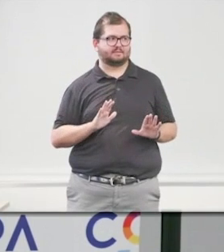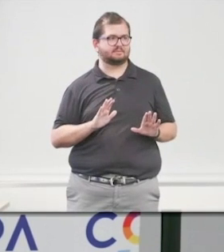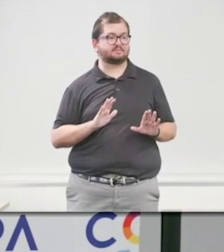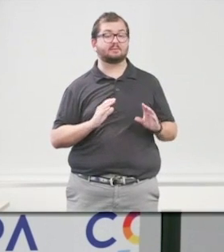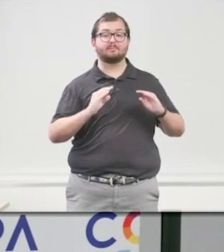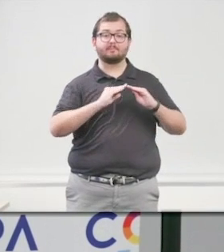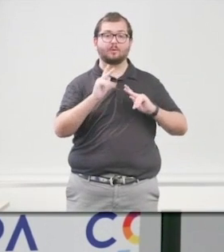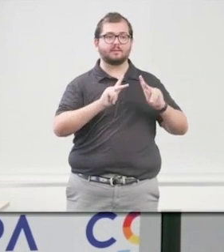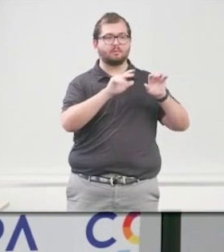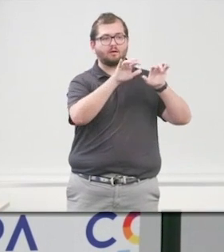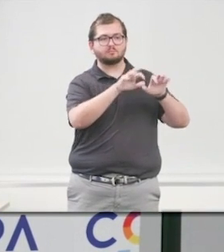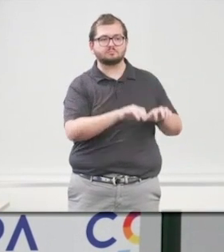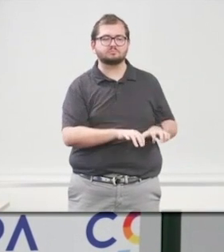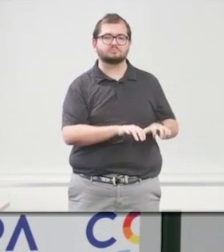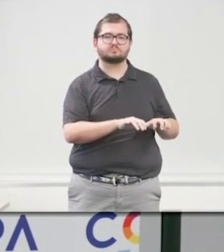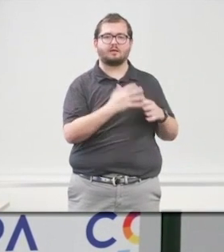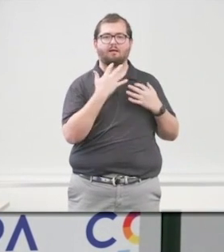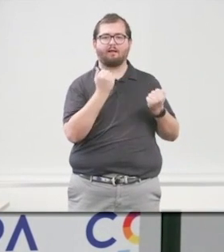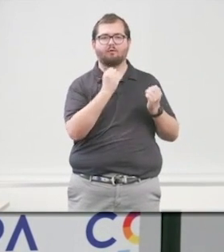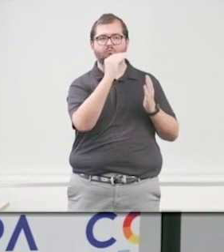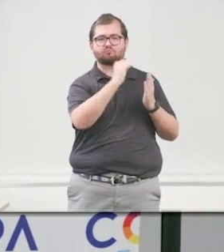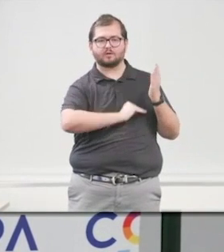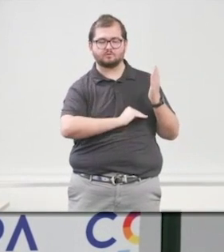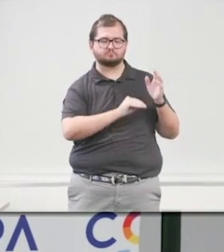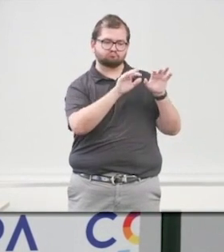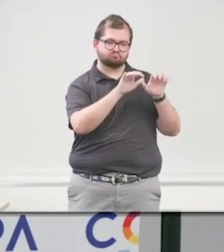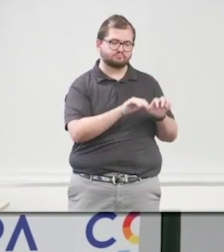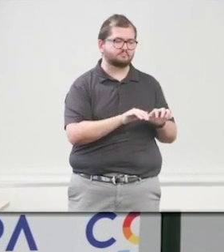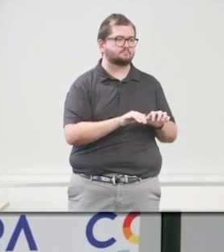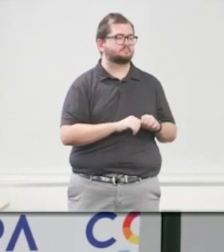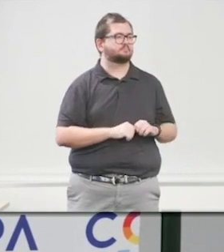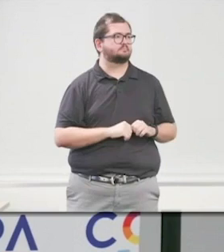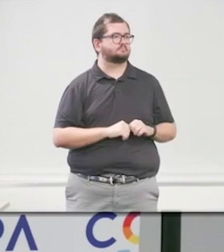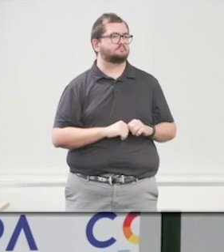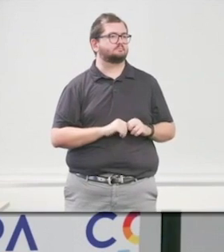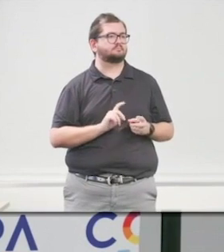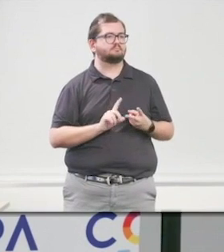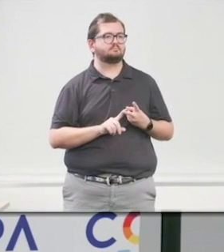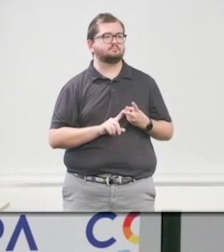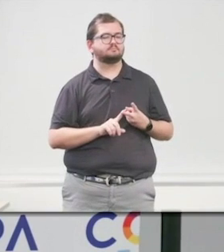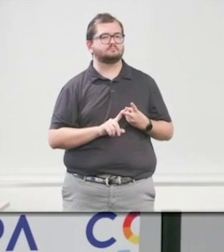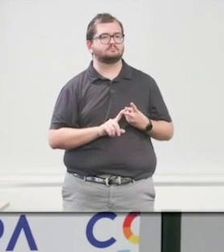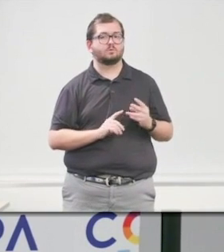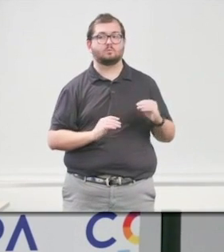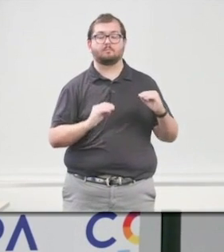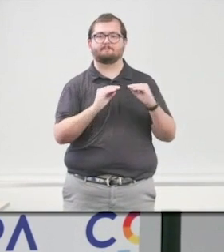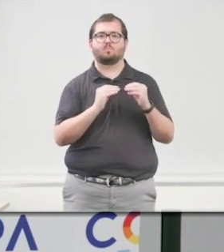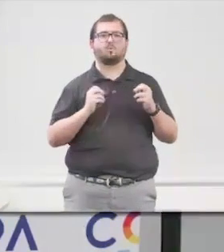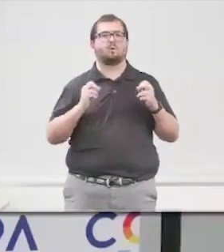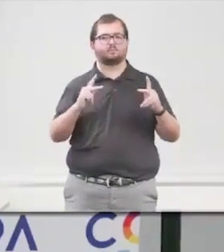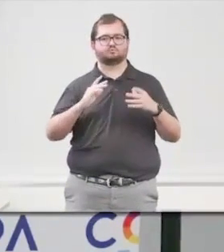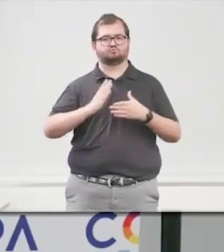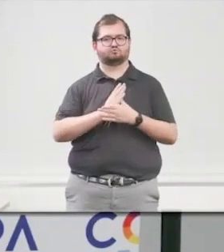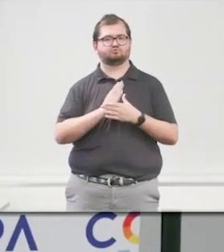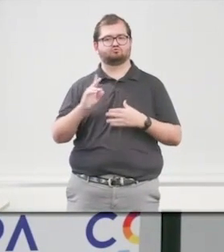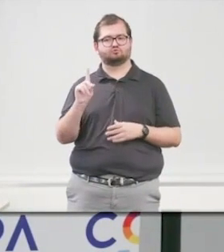using electronic health records. You have a lot more opportunities to share data.